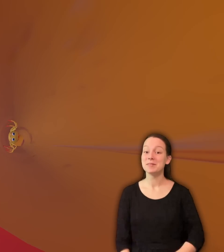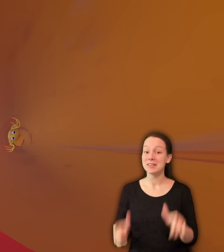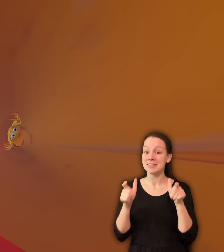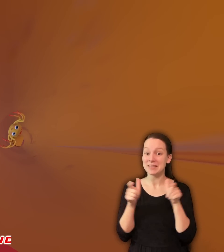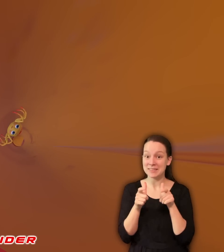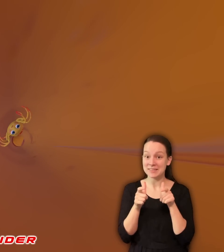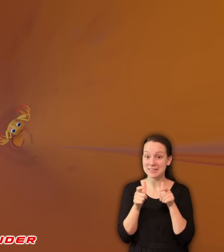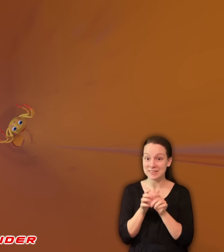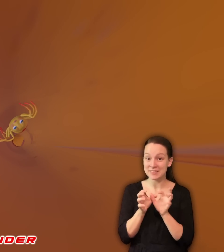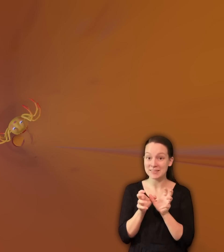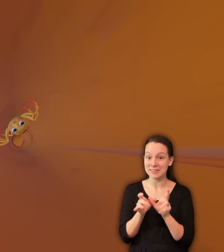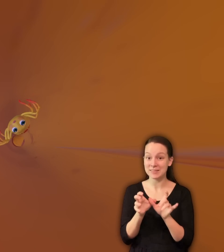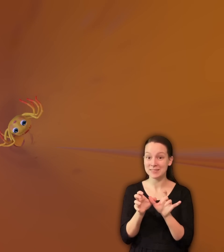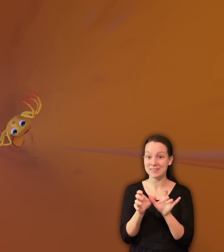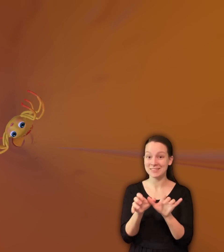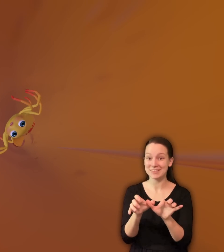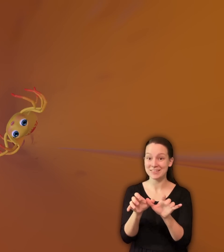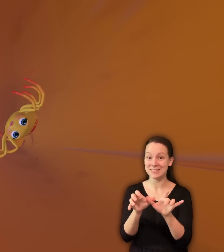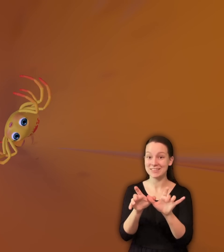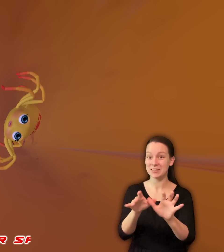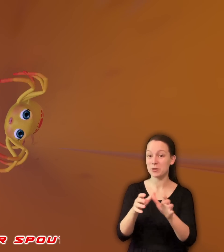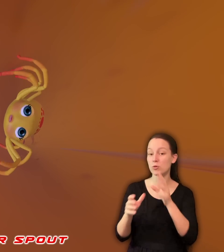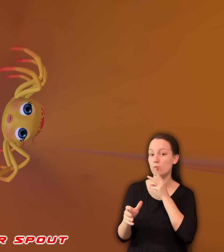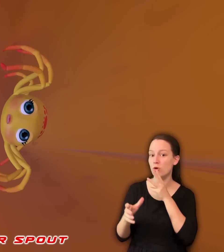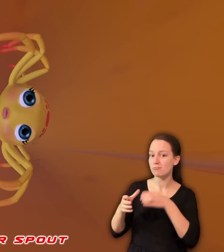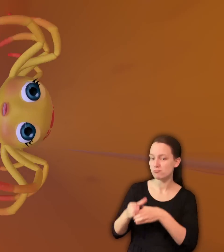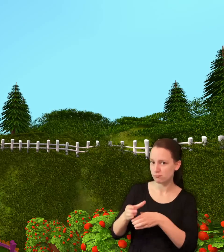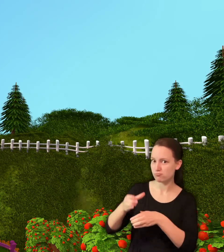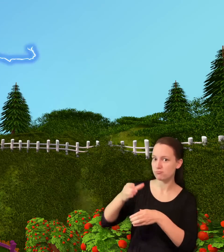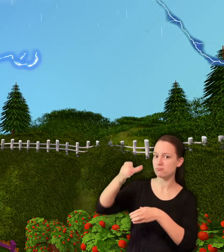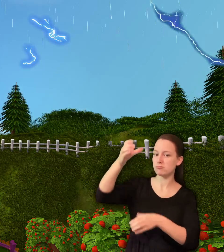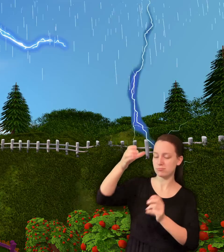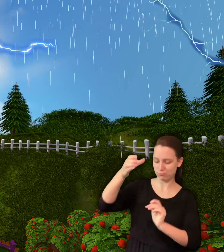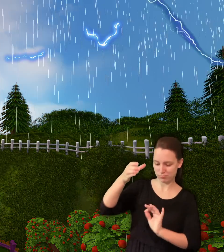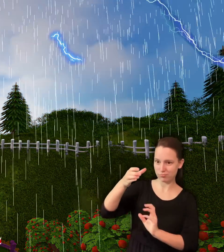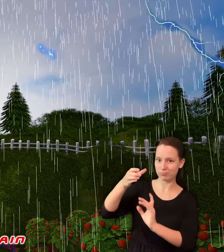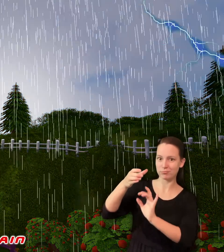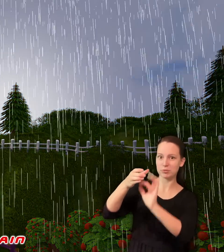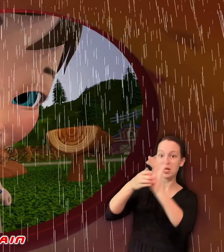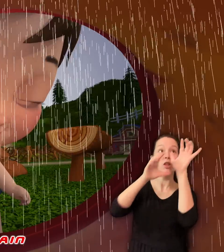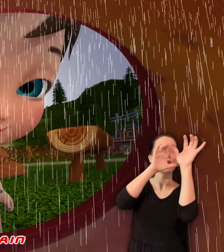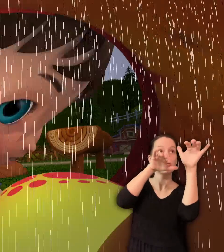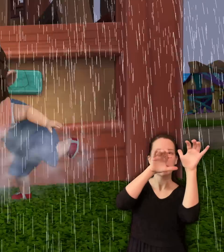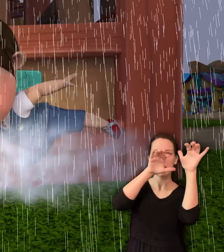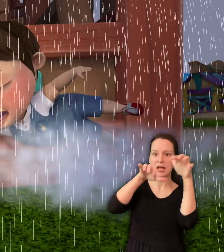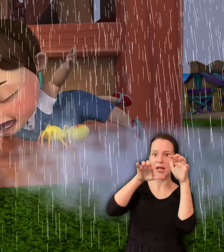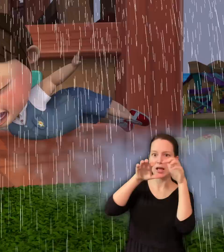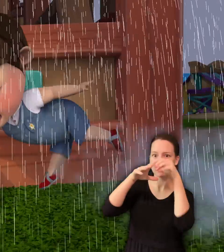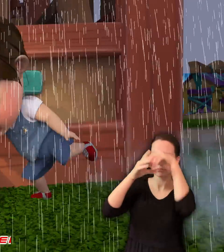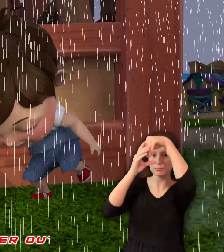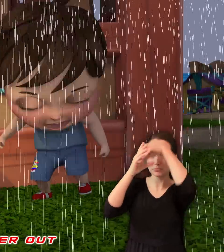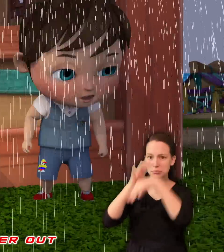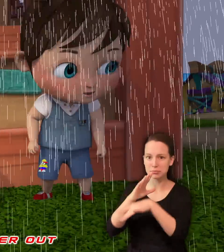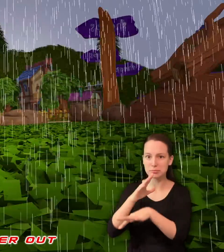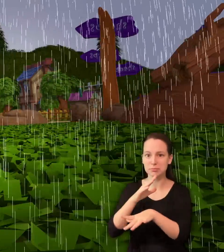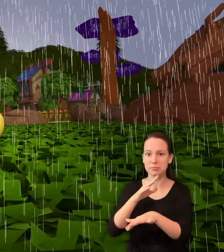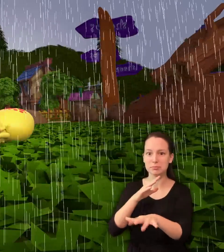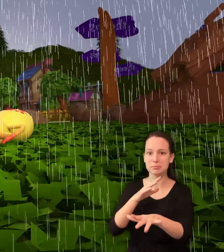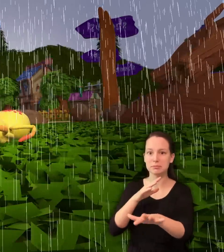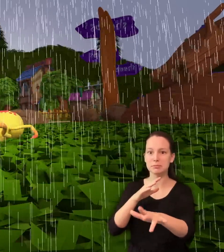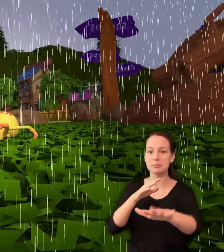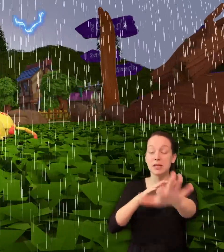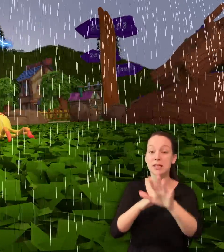The Incy Wincy Spider climbed up the water spout. Down came the rain and washed the spider